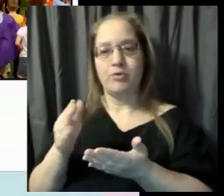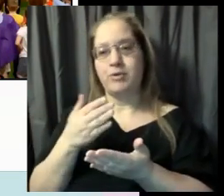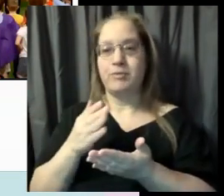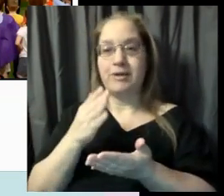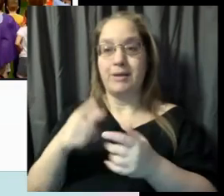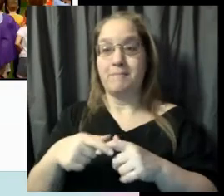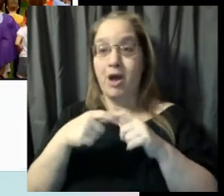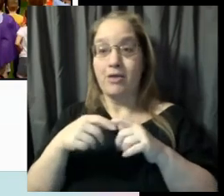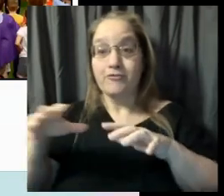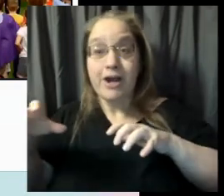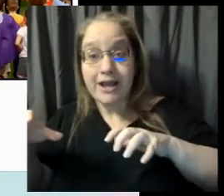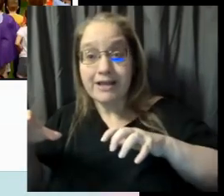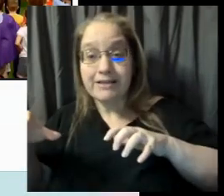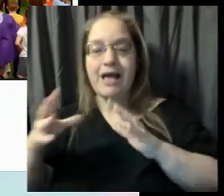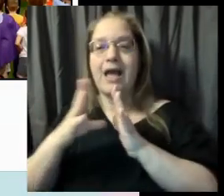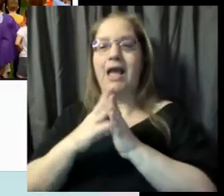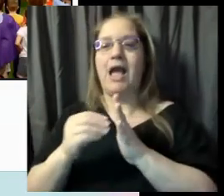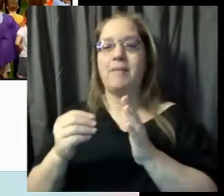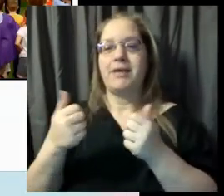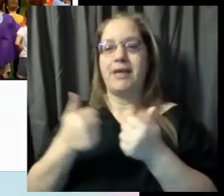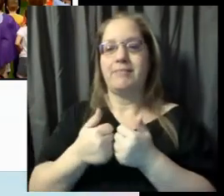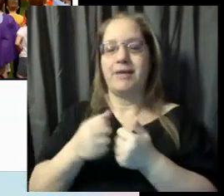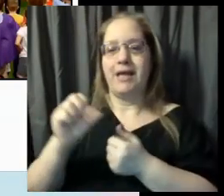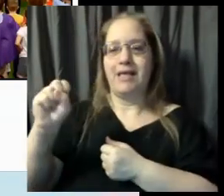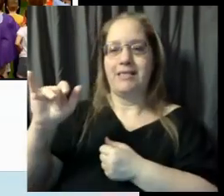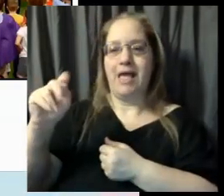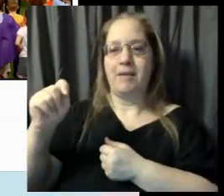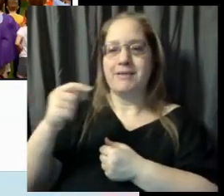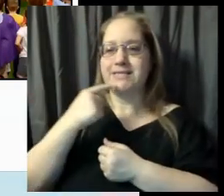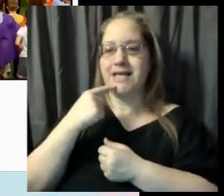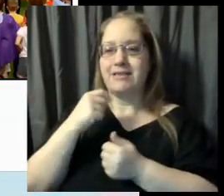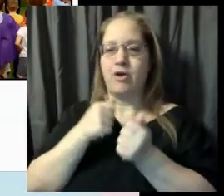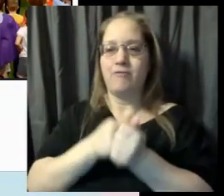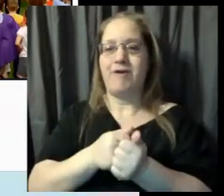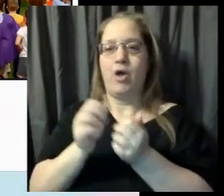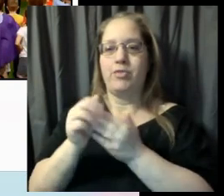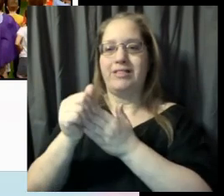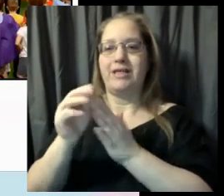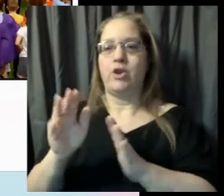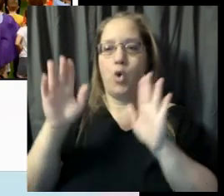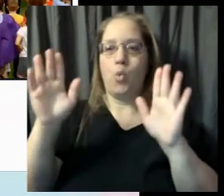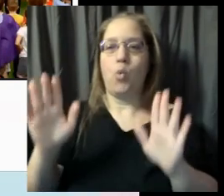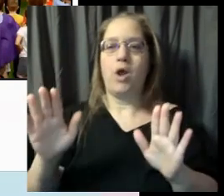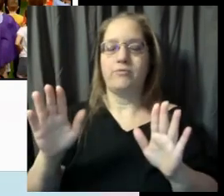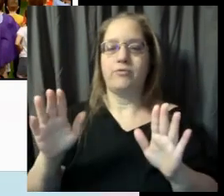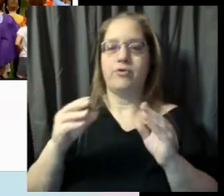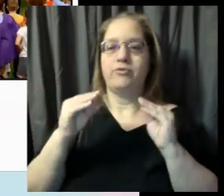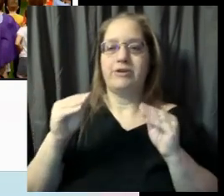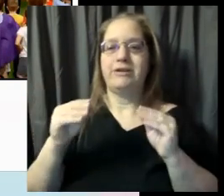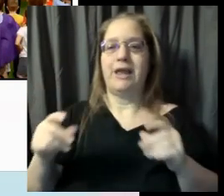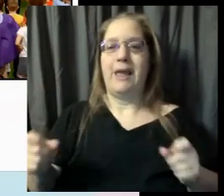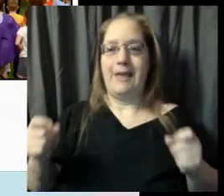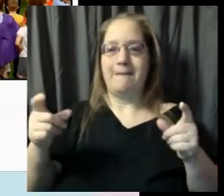stops. Copying games like Simon Says or Follow the Leader are wonderful for teaching those impulse control